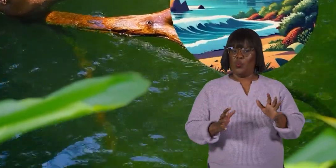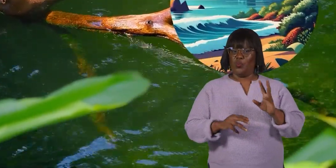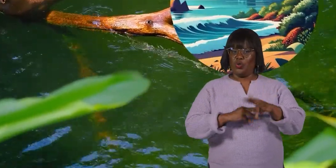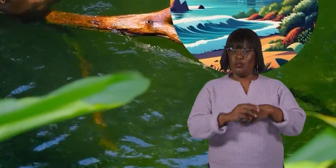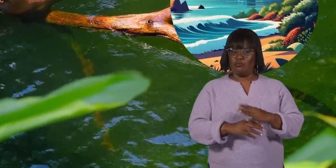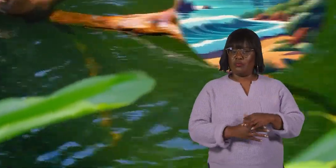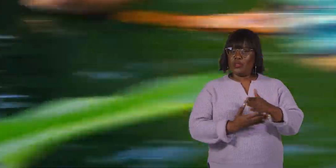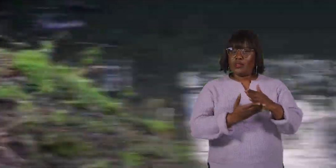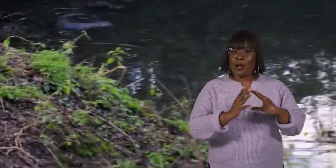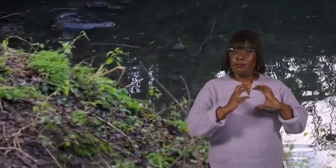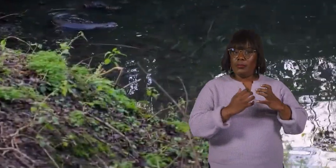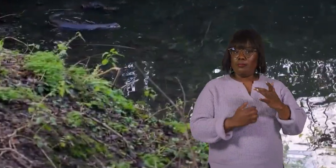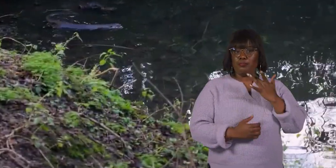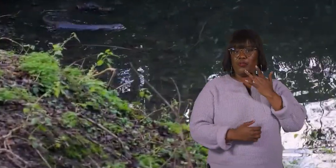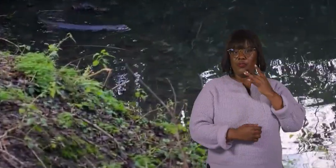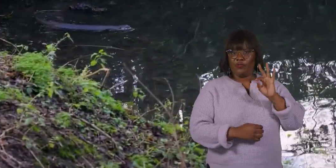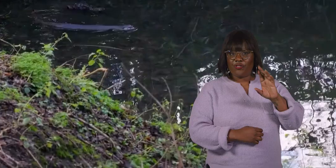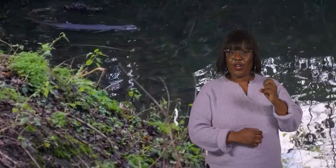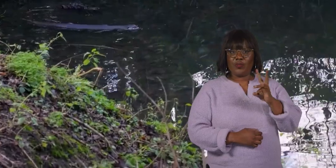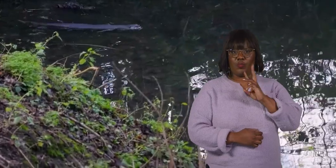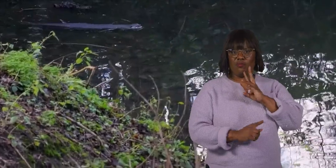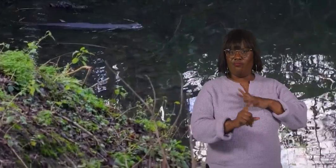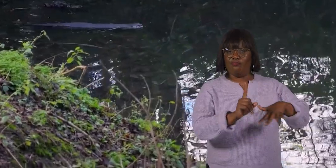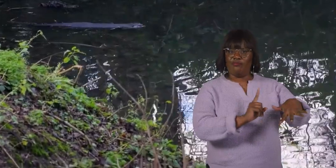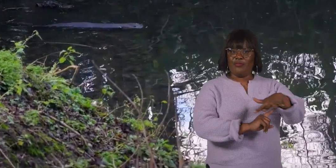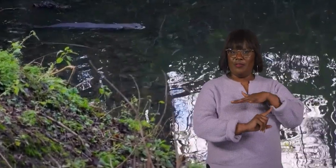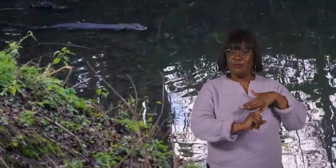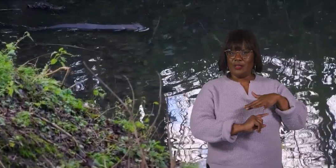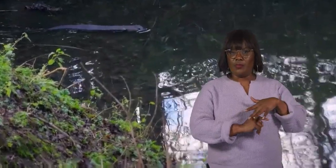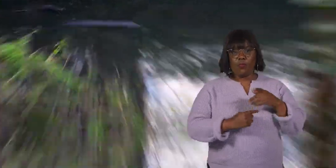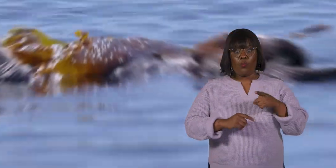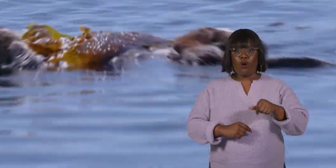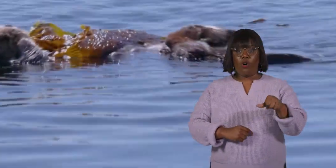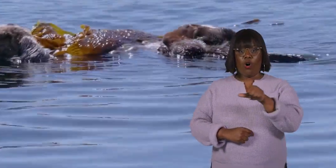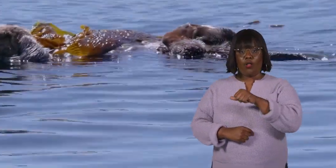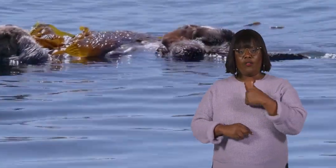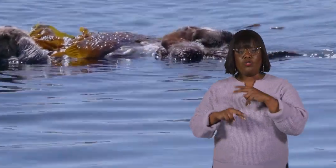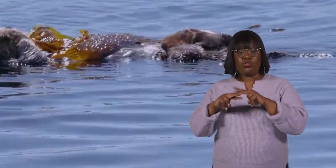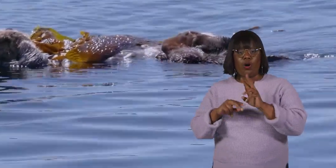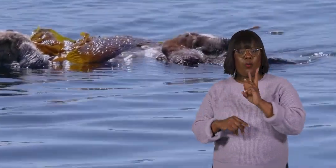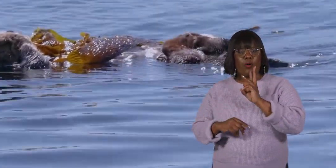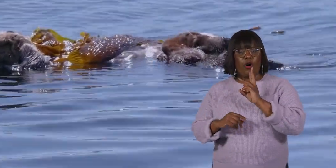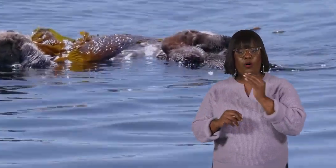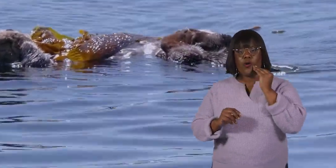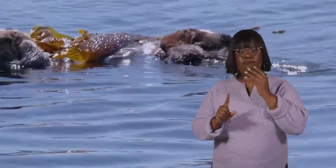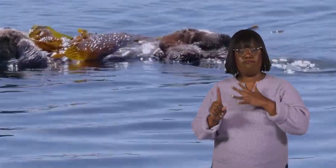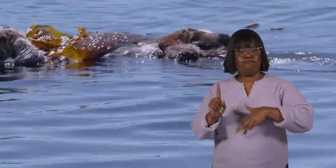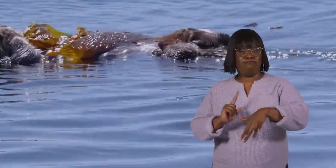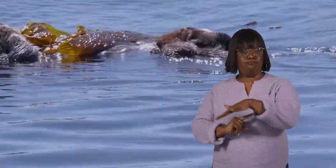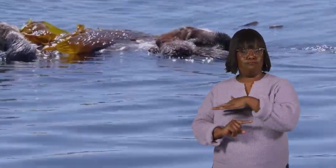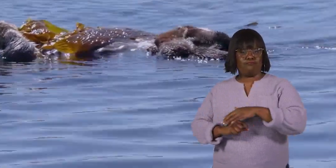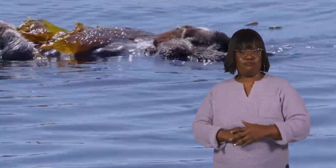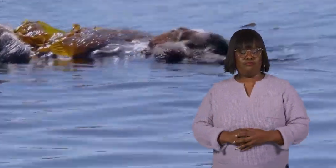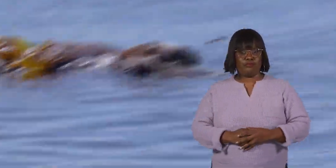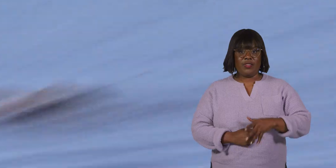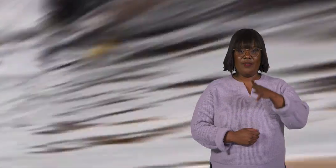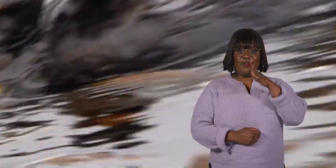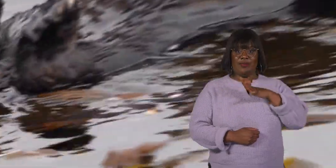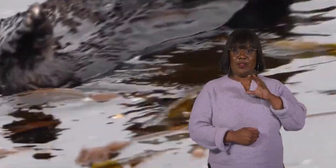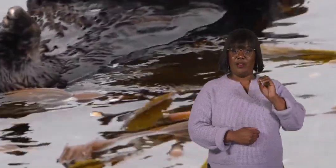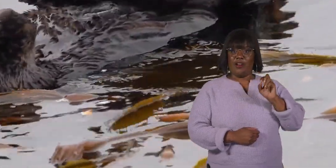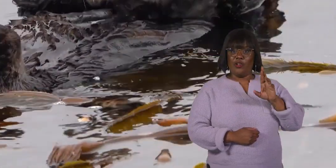worldwide. Some species prefer freshwater environments, while others thrive in saltwater habitats.